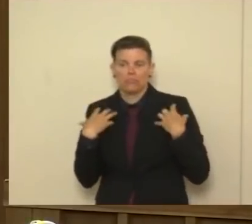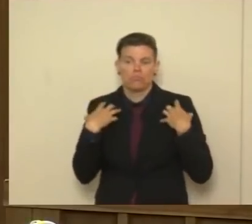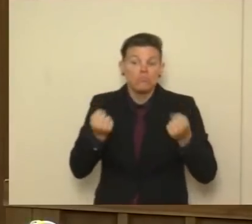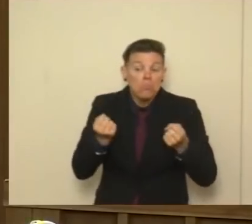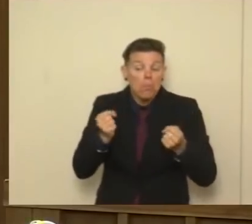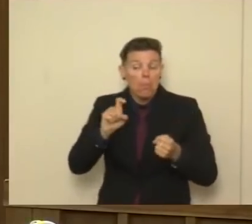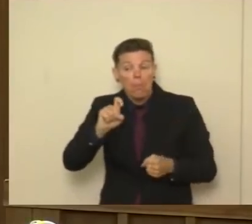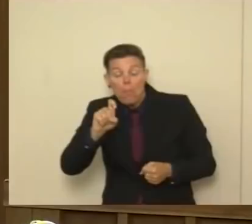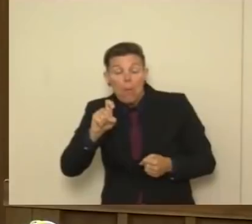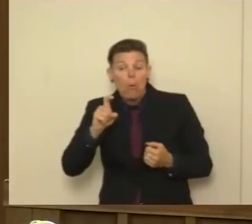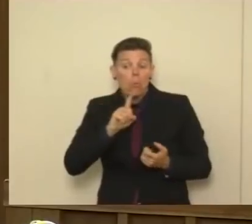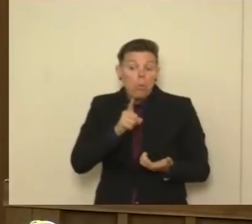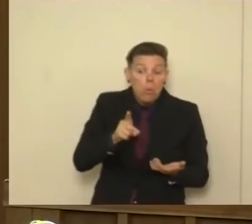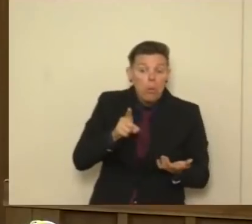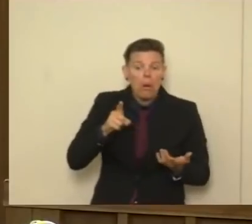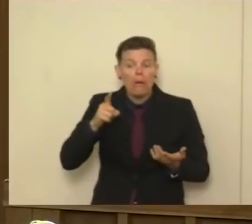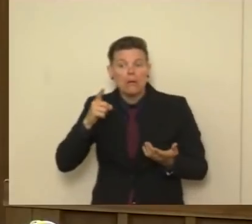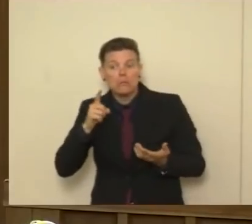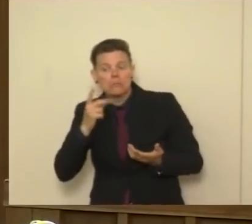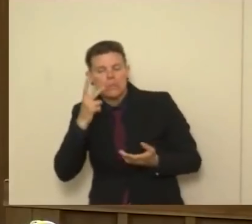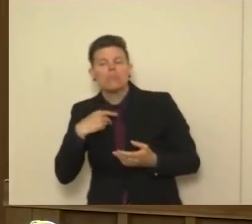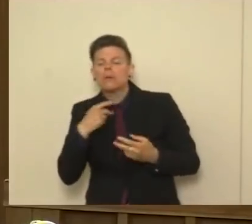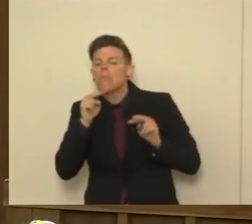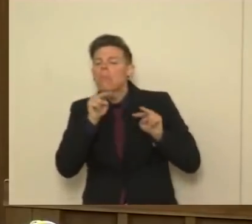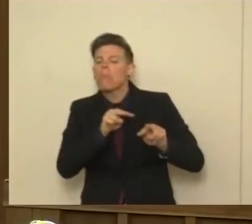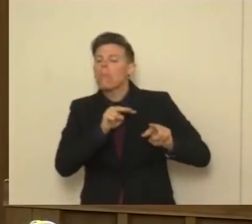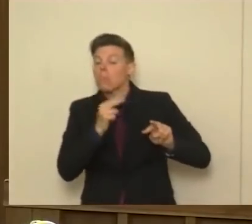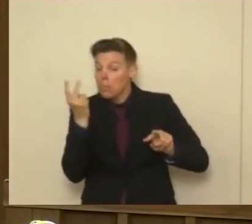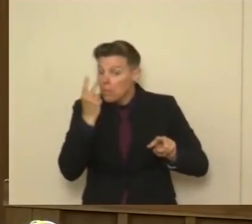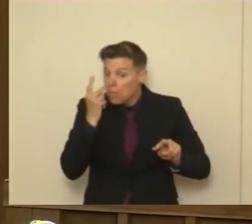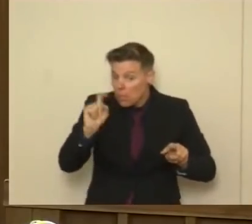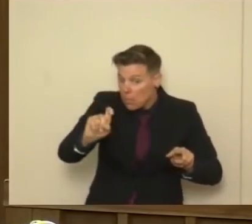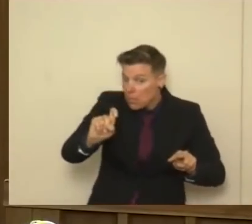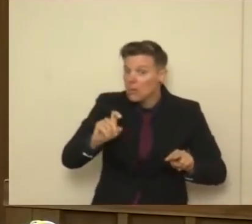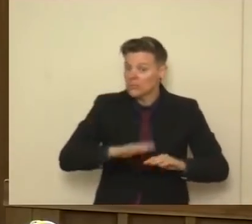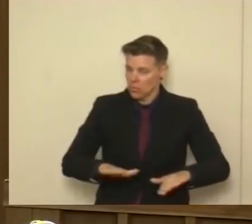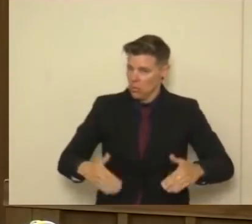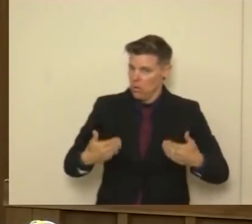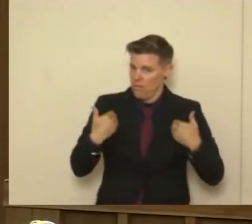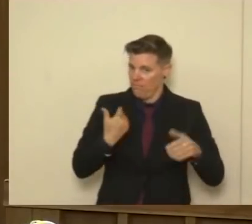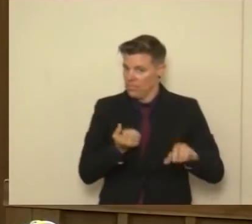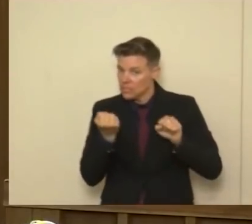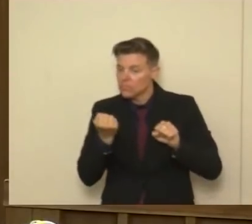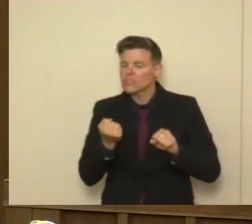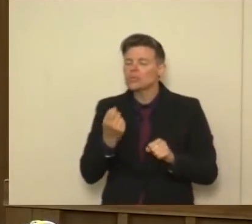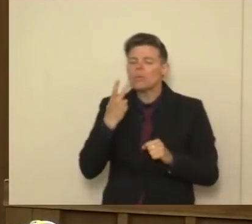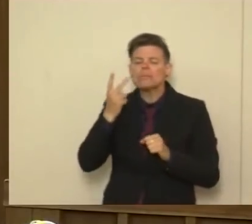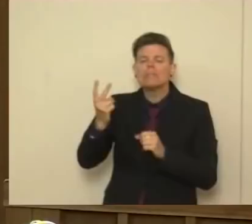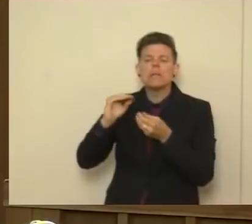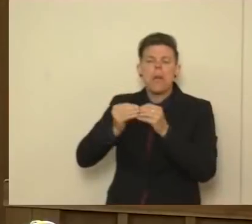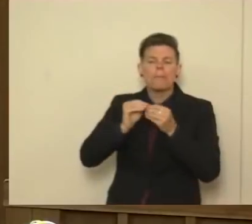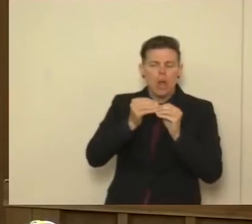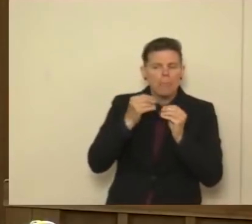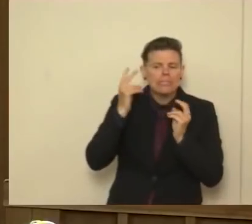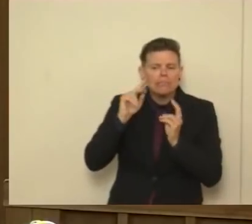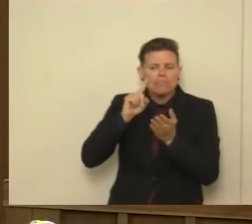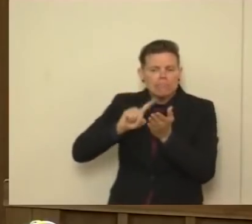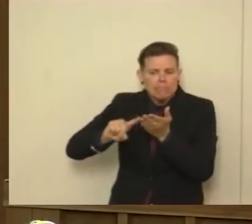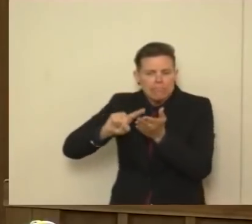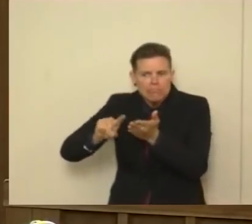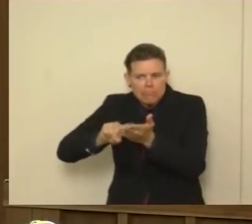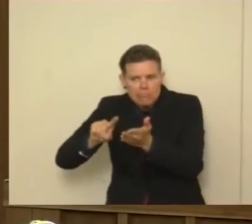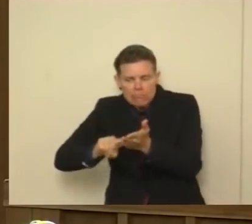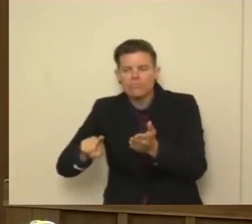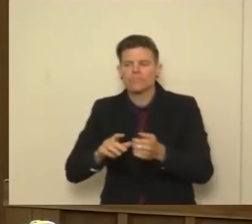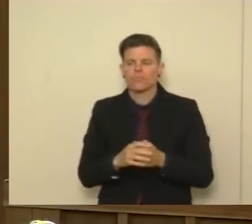delivery system people can tell us that. I think a really important opportunity you've given us is to talk about, well, what's the effect of the pandemic